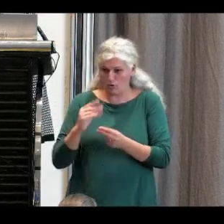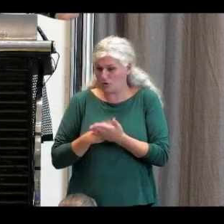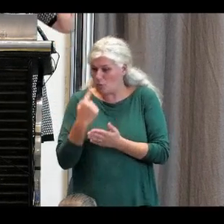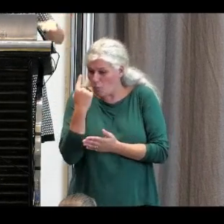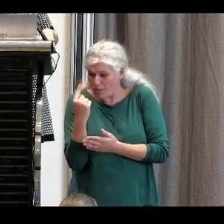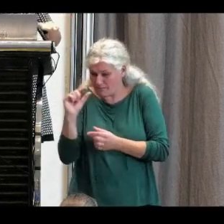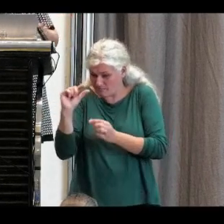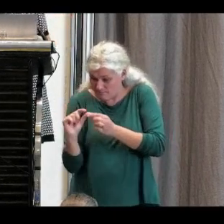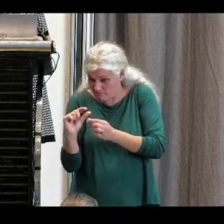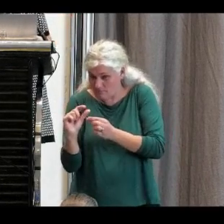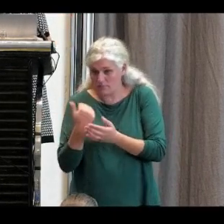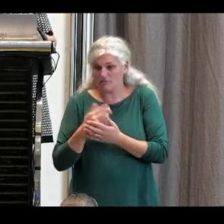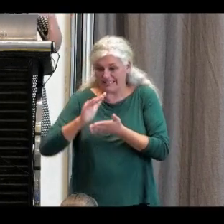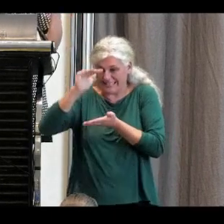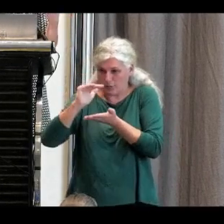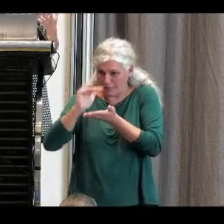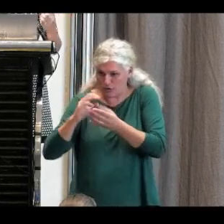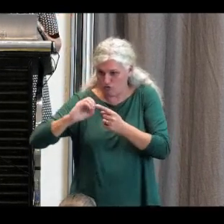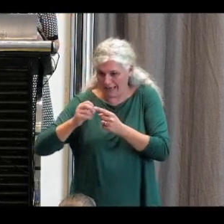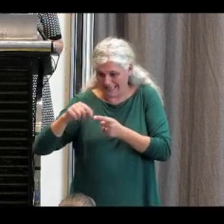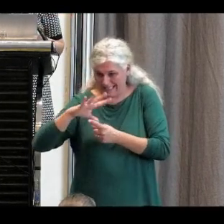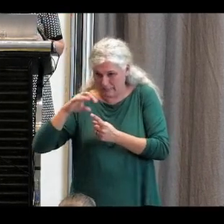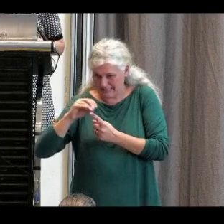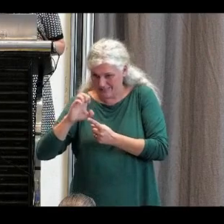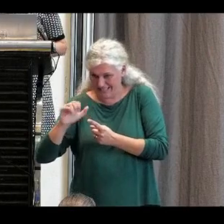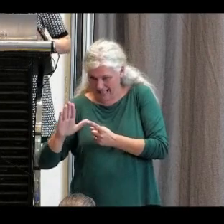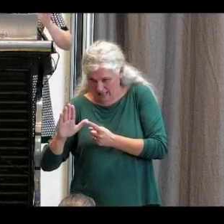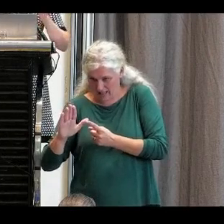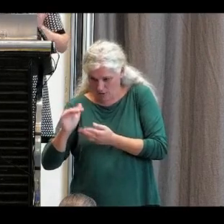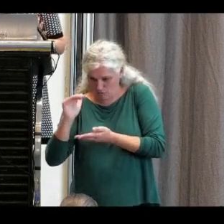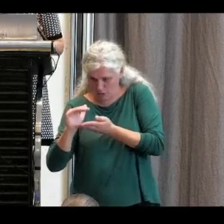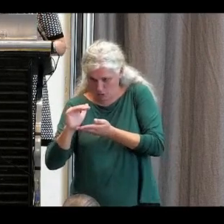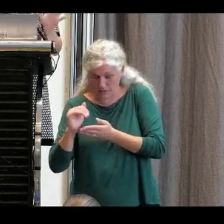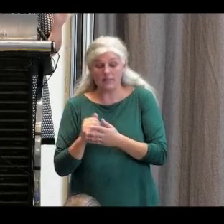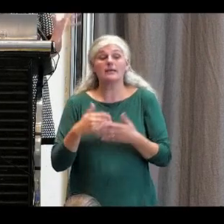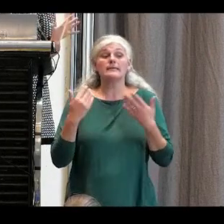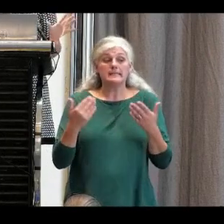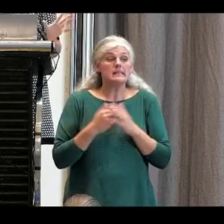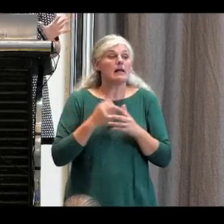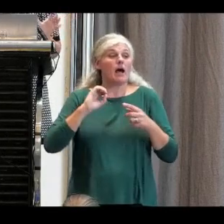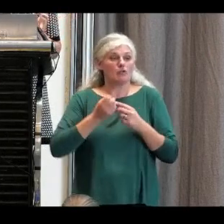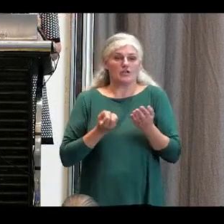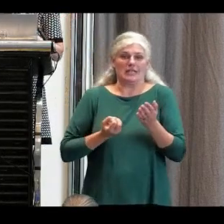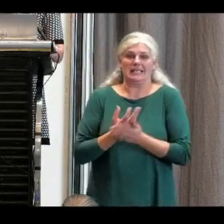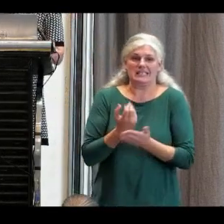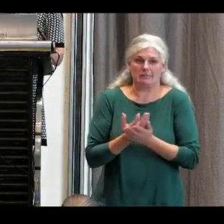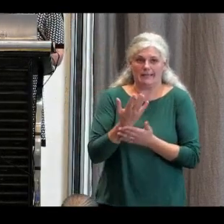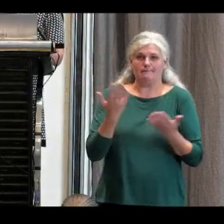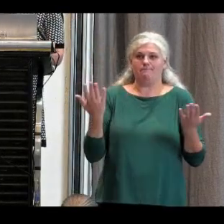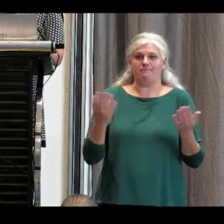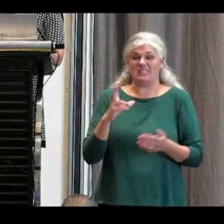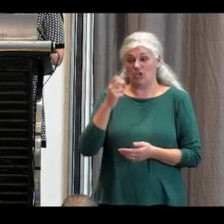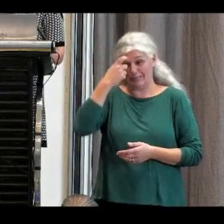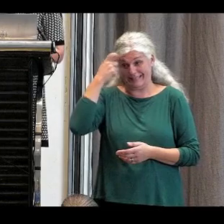just a decrease of BMAL1 in these microglial cells. Well, I tried to explain in about